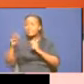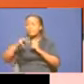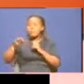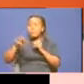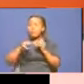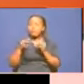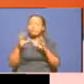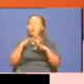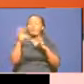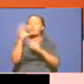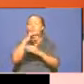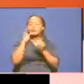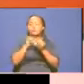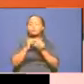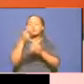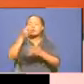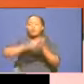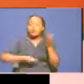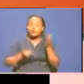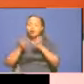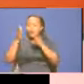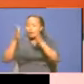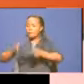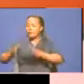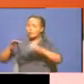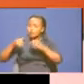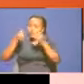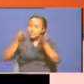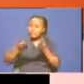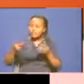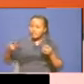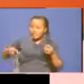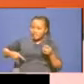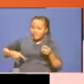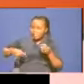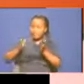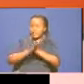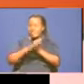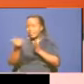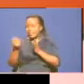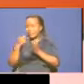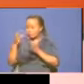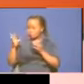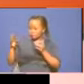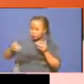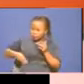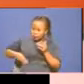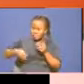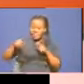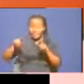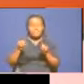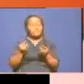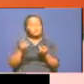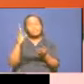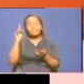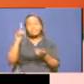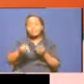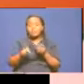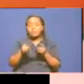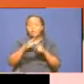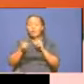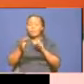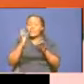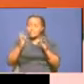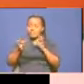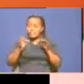recipient, the surgery, the stay in the hospital for up to 10 days, mm-hmm. which is very reasonable. If you go to India and if you do the maths, it